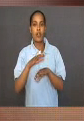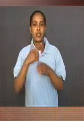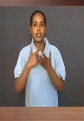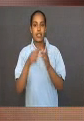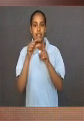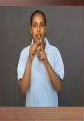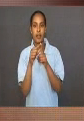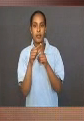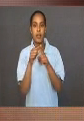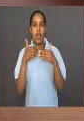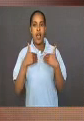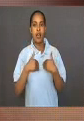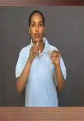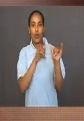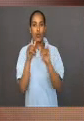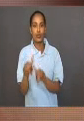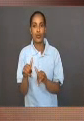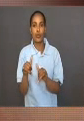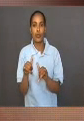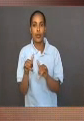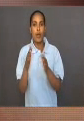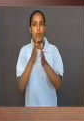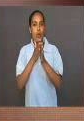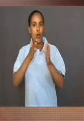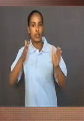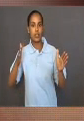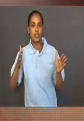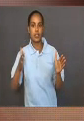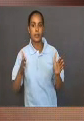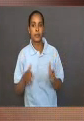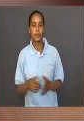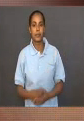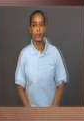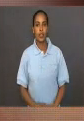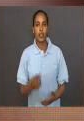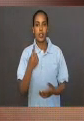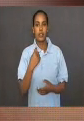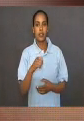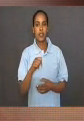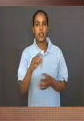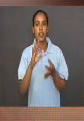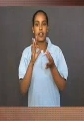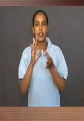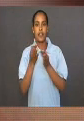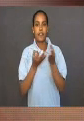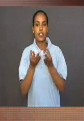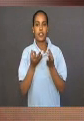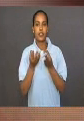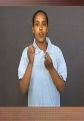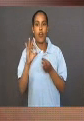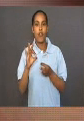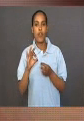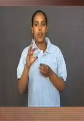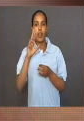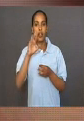term has also broadened. The definition of